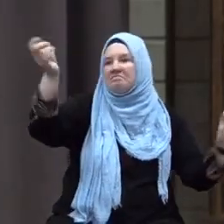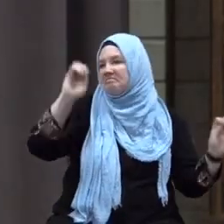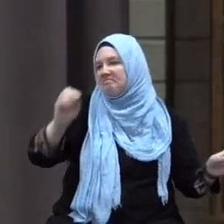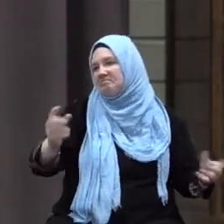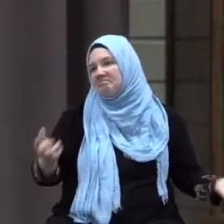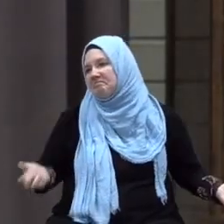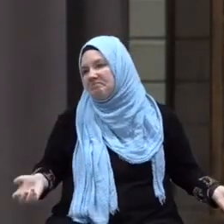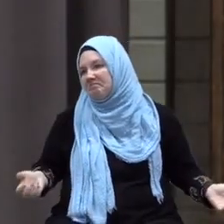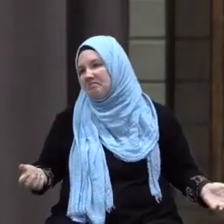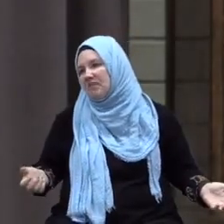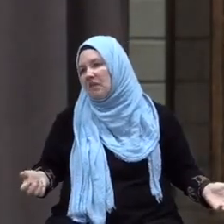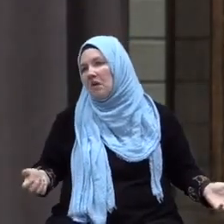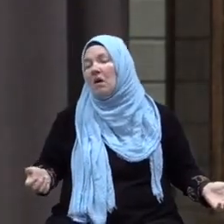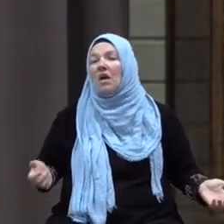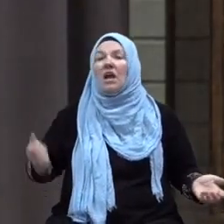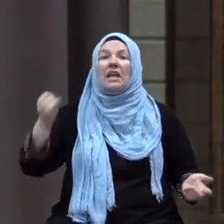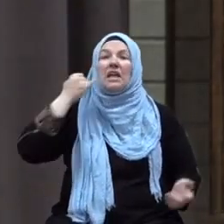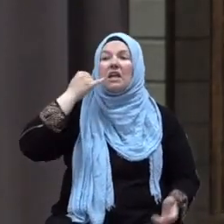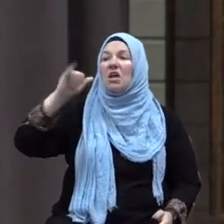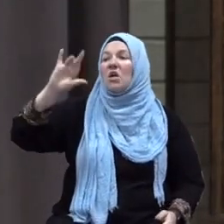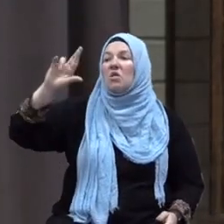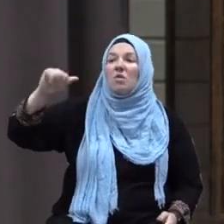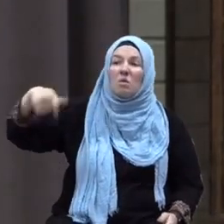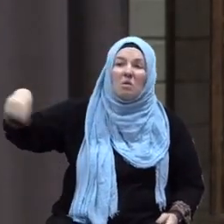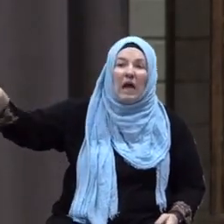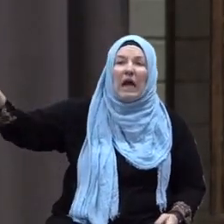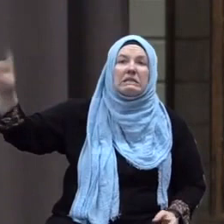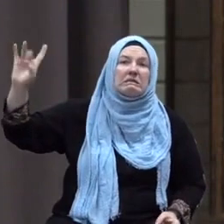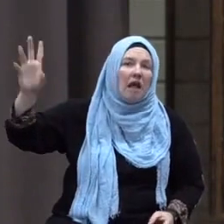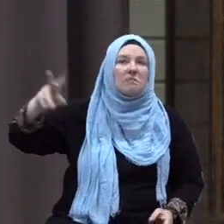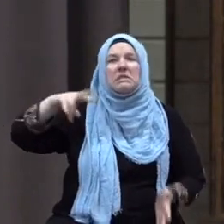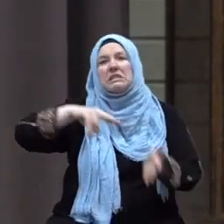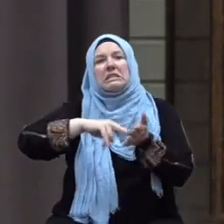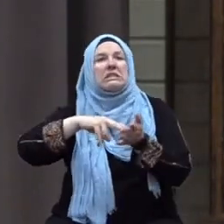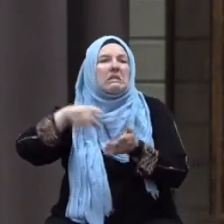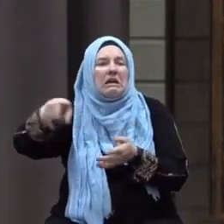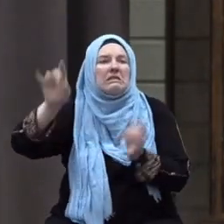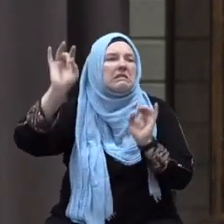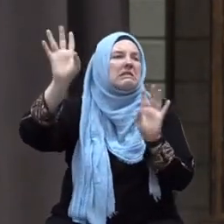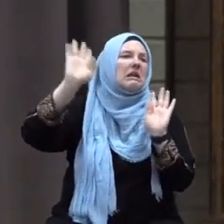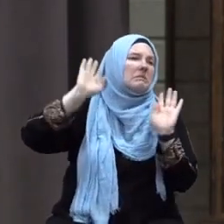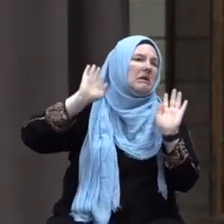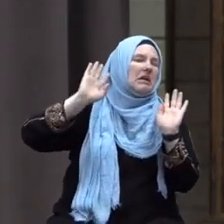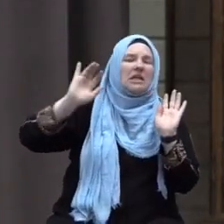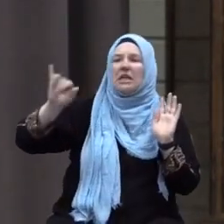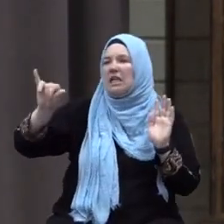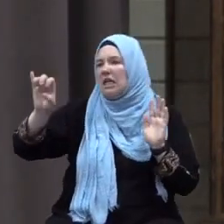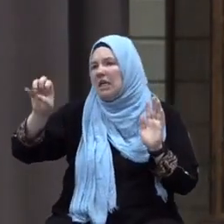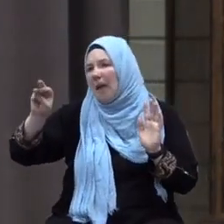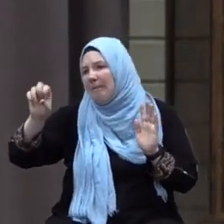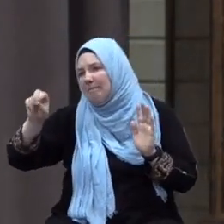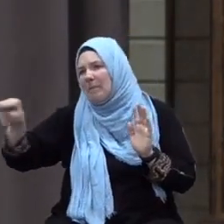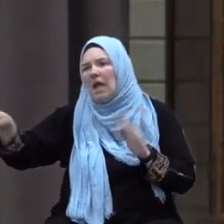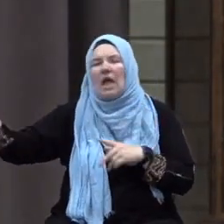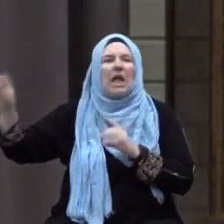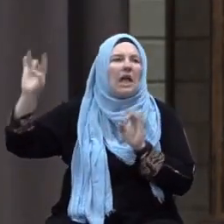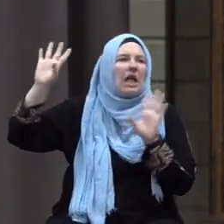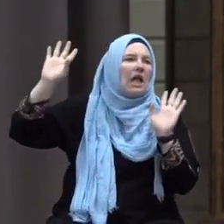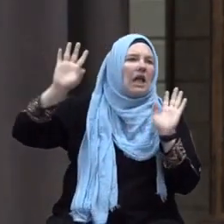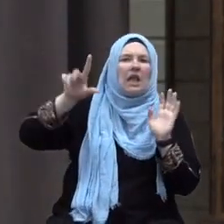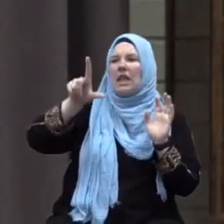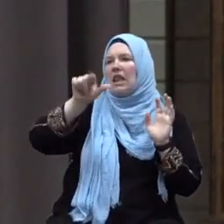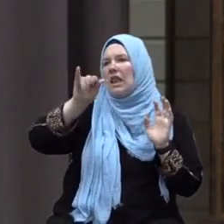least we are not like Iraq. At least we are not like Syria. At least we are not like Yemen. At least we are not like